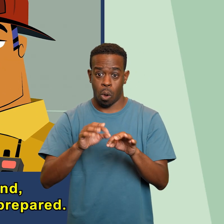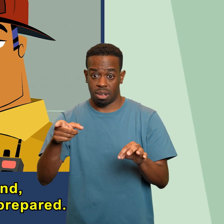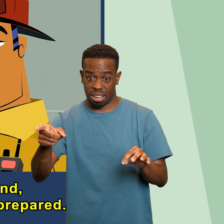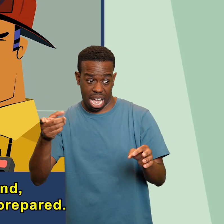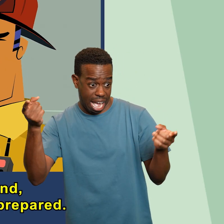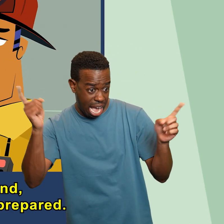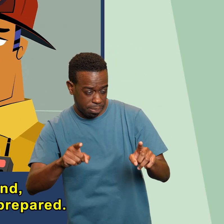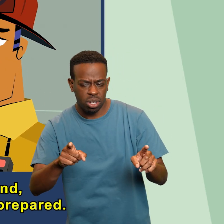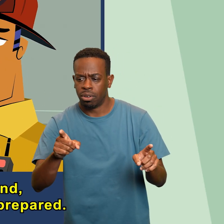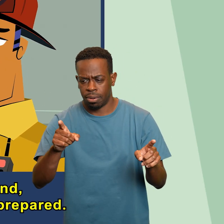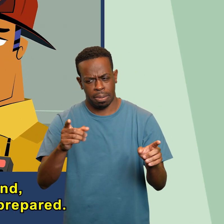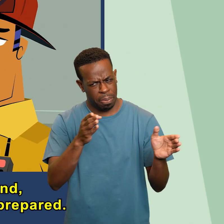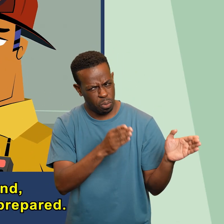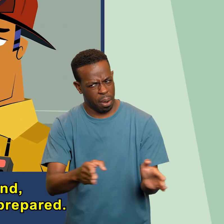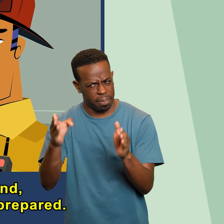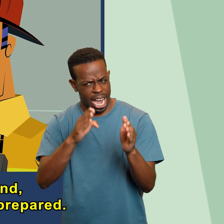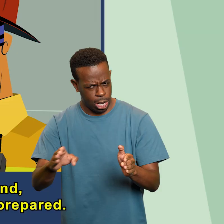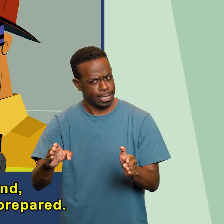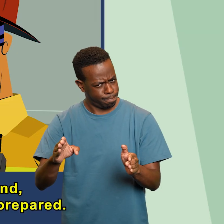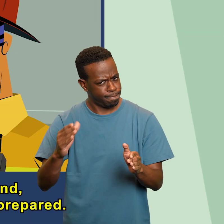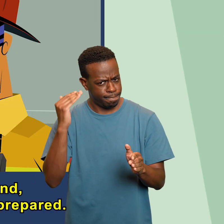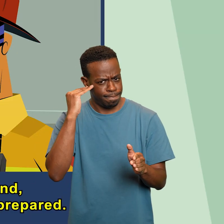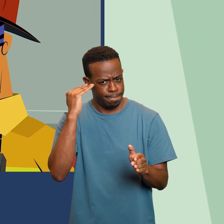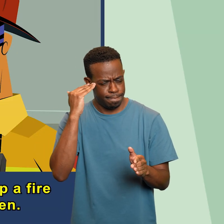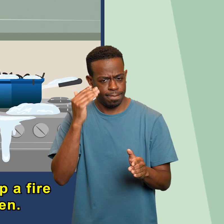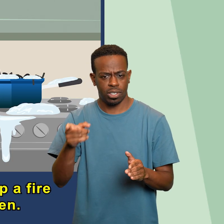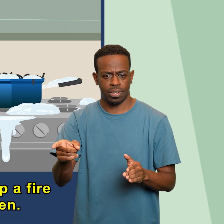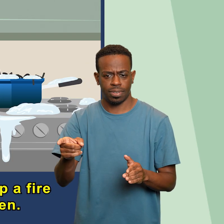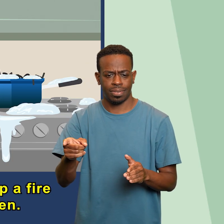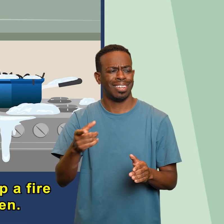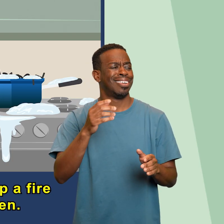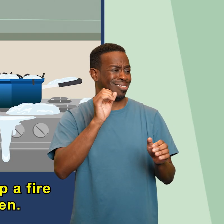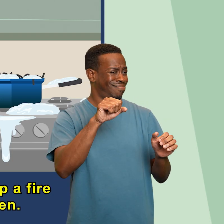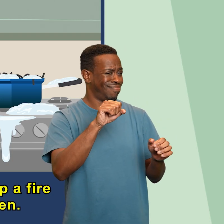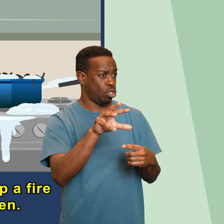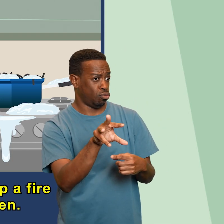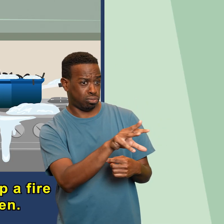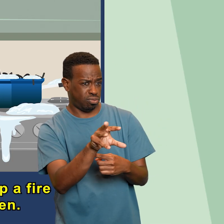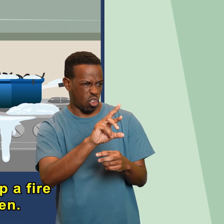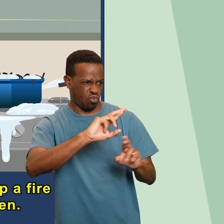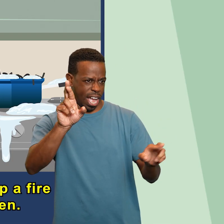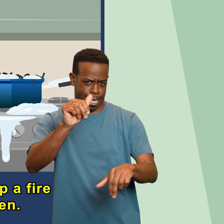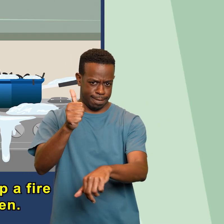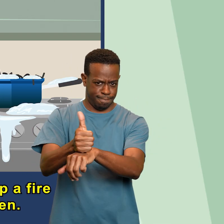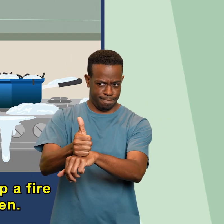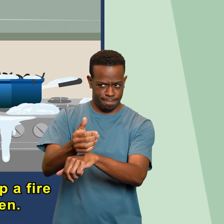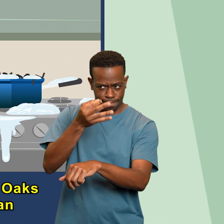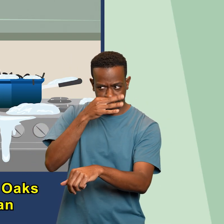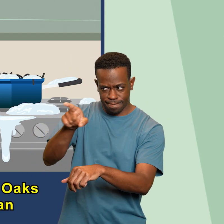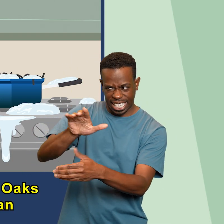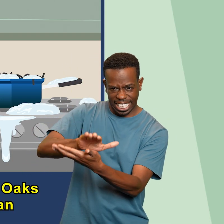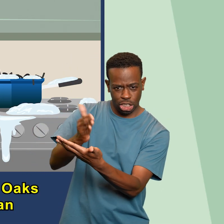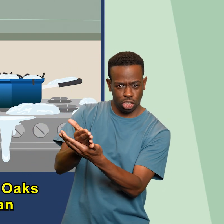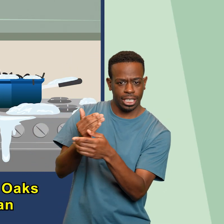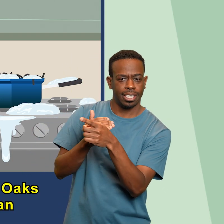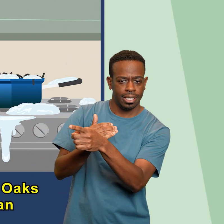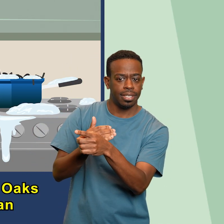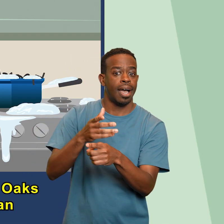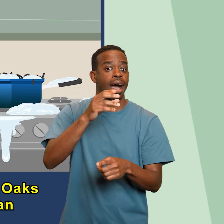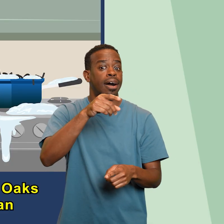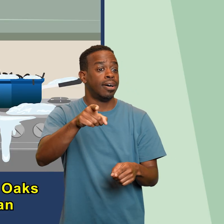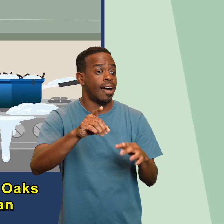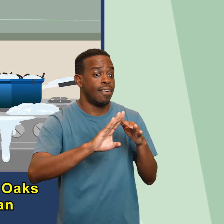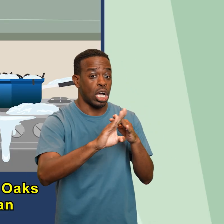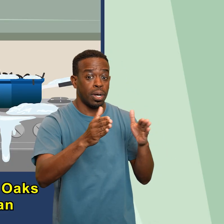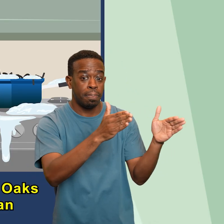out of hand, so it's important to always be prepared. Oh, of course, we always keep a fire extinguisher in the kitchen, and all residents of Sunny